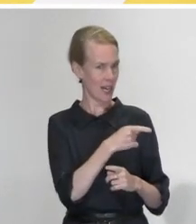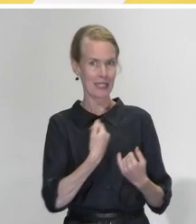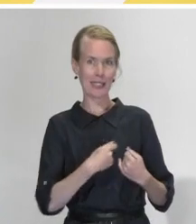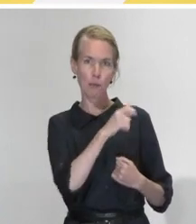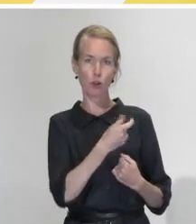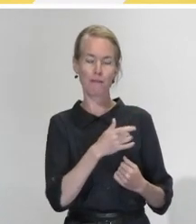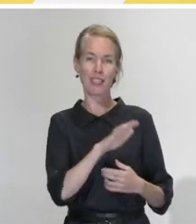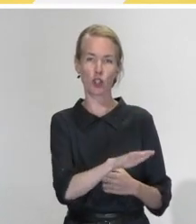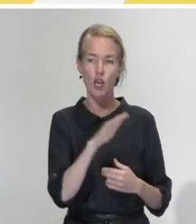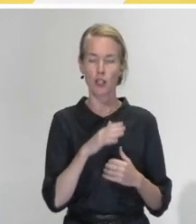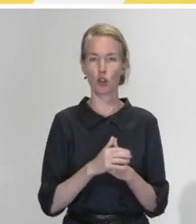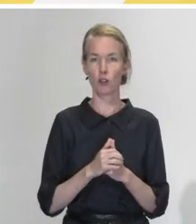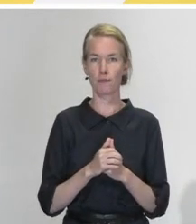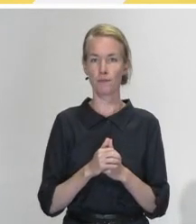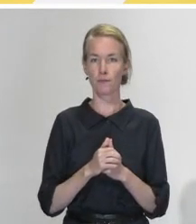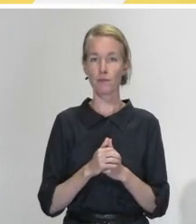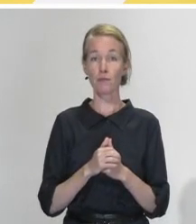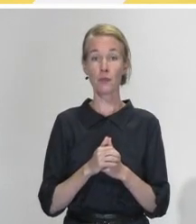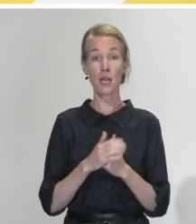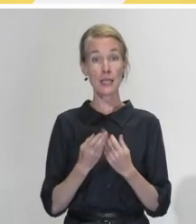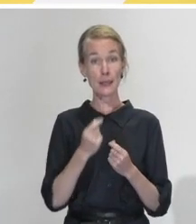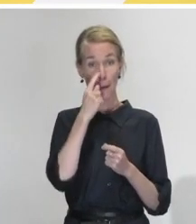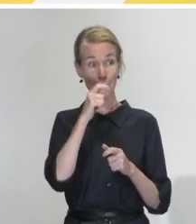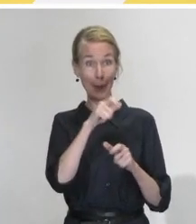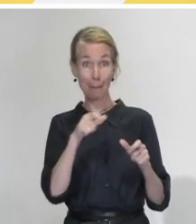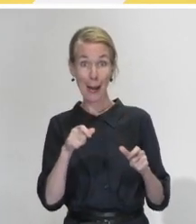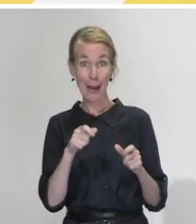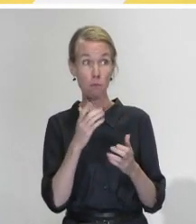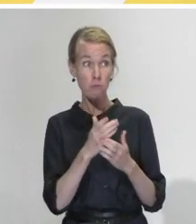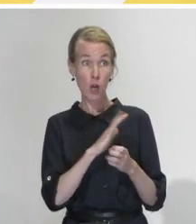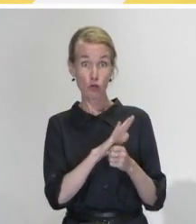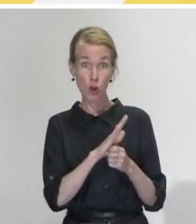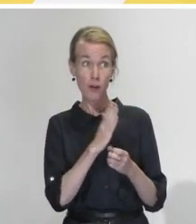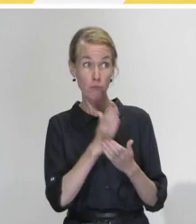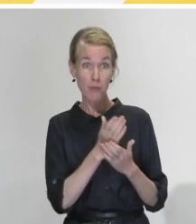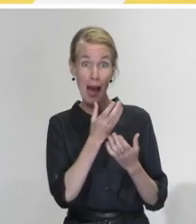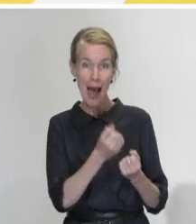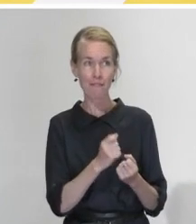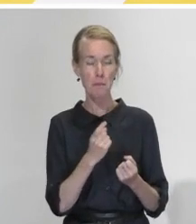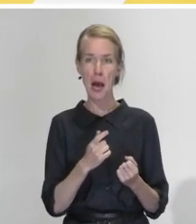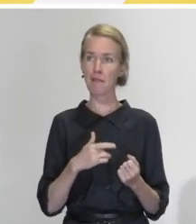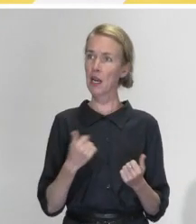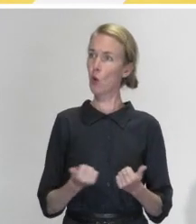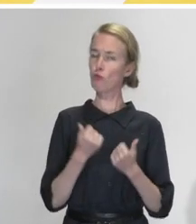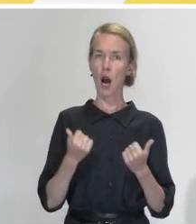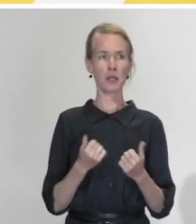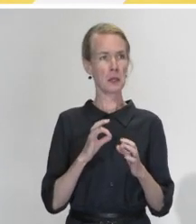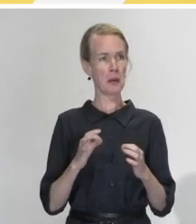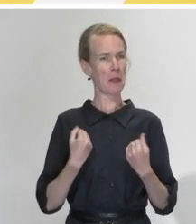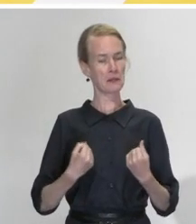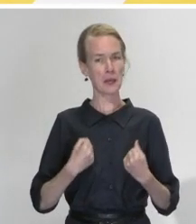who's confirmed to have COVID-19 but who did not or does not develop any symptoms. There are very few reports